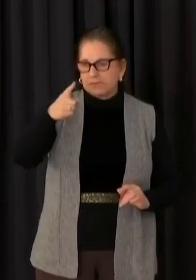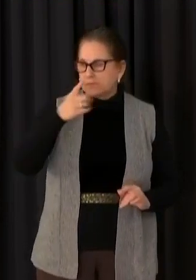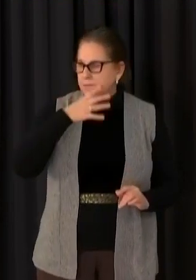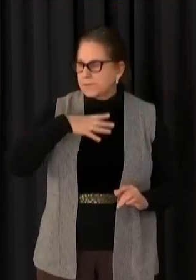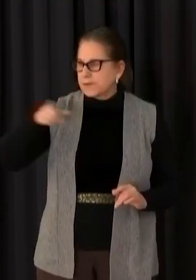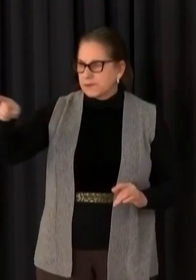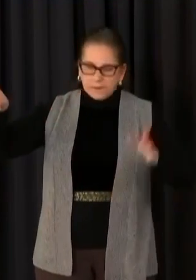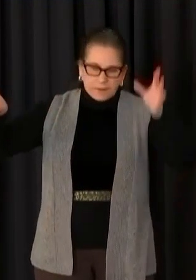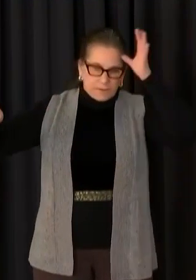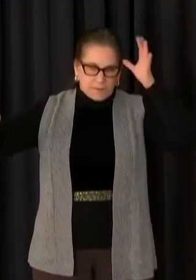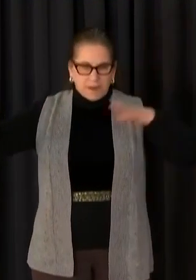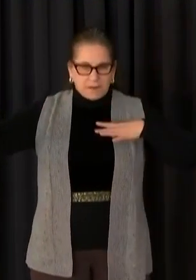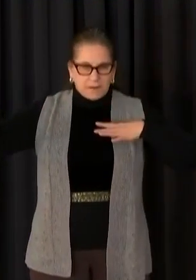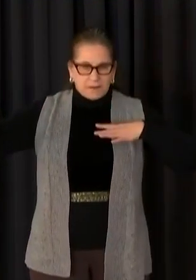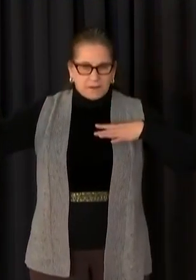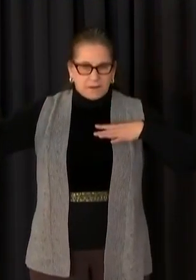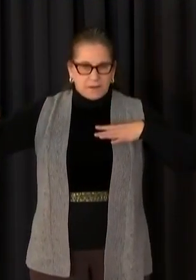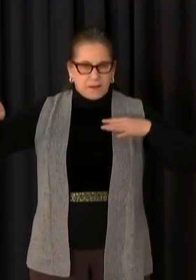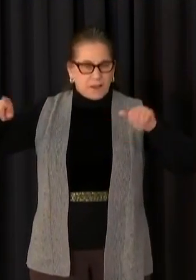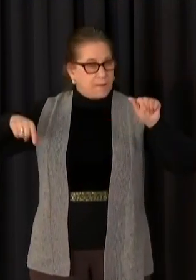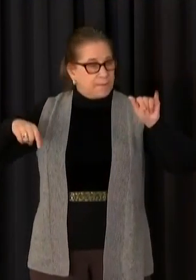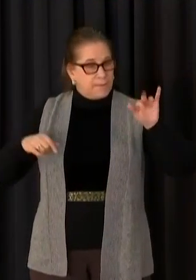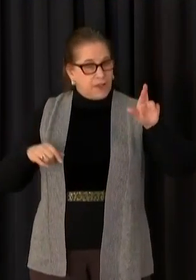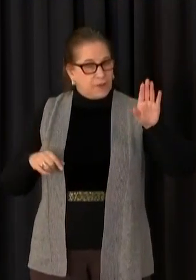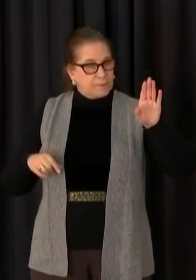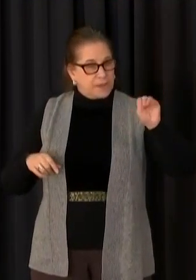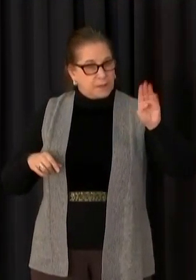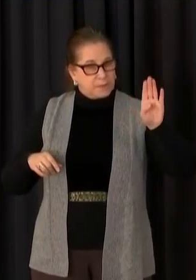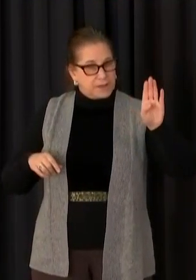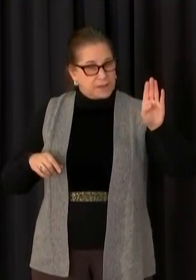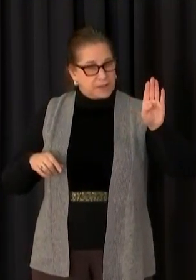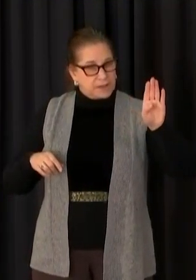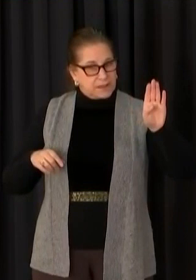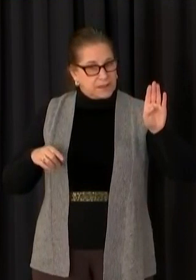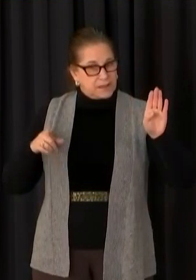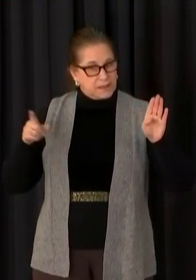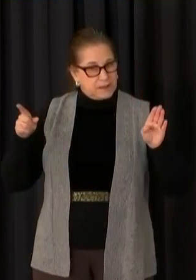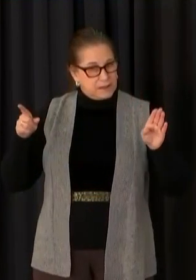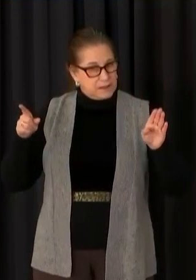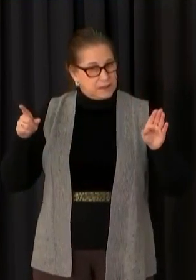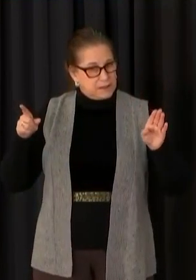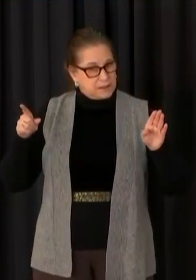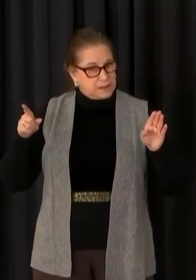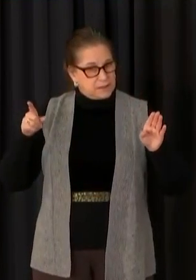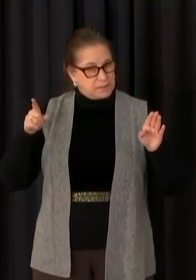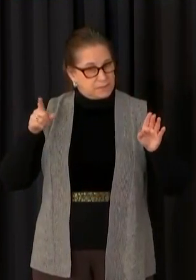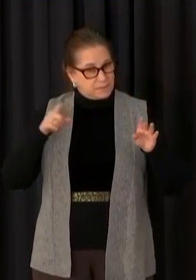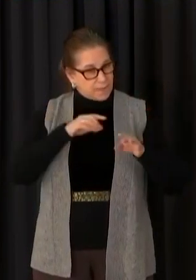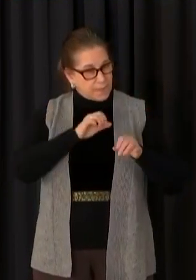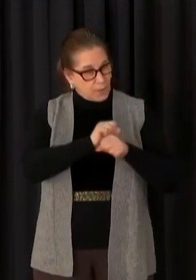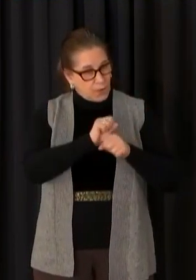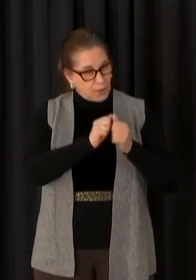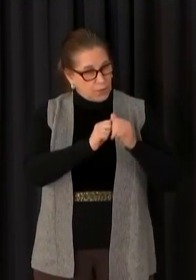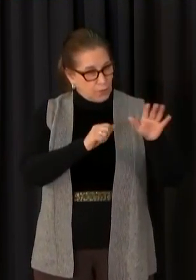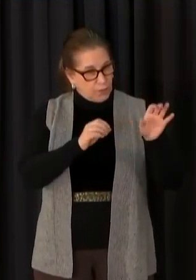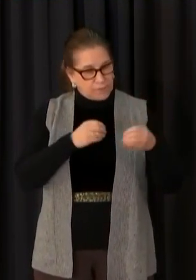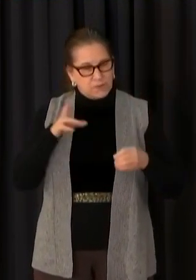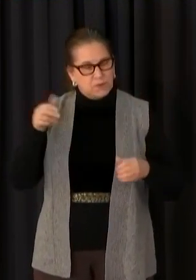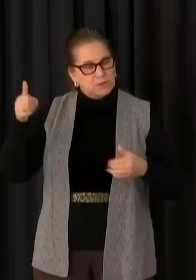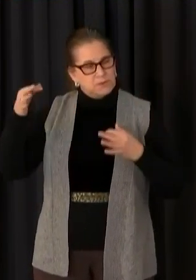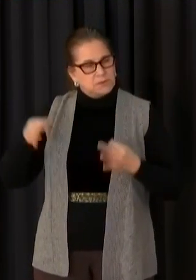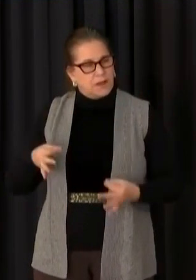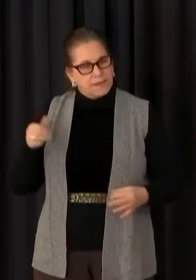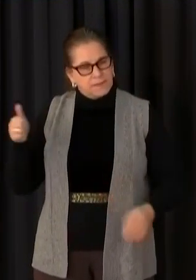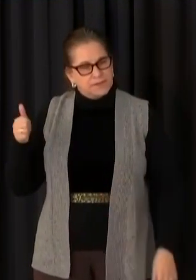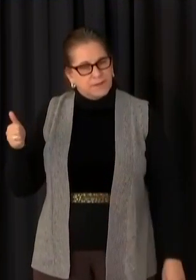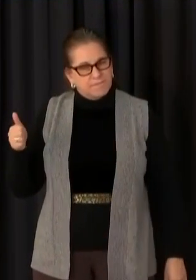The Airbnb decision, was that something that they consulted with your office on? Has there been communication between your office and We Airbnb? have- And